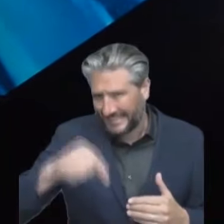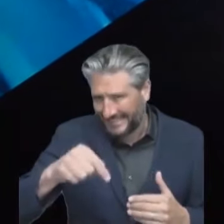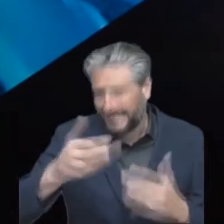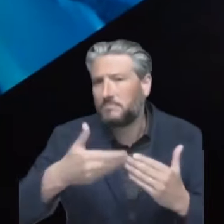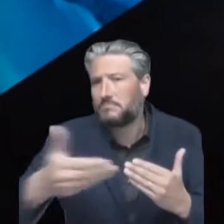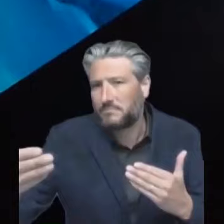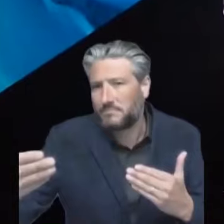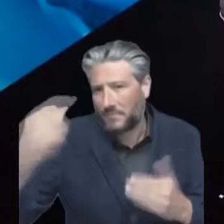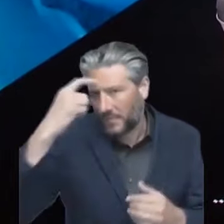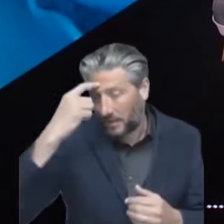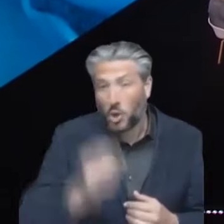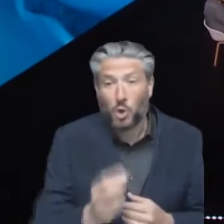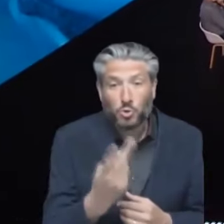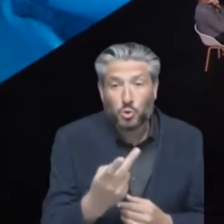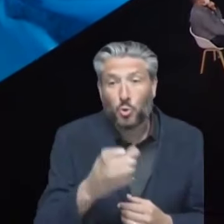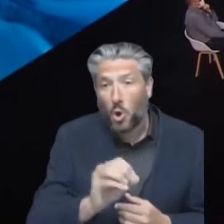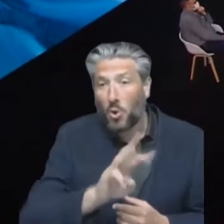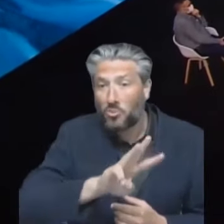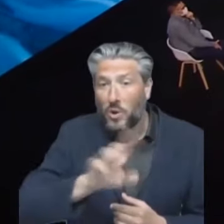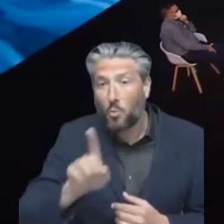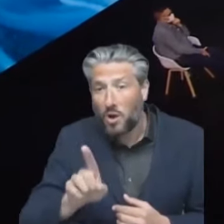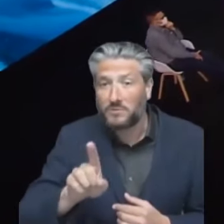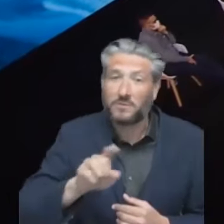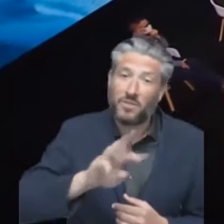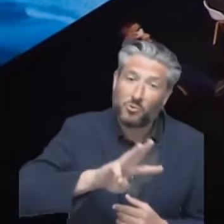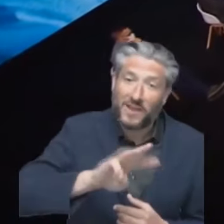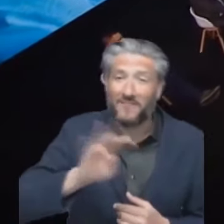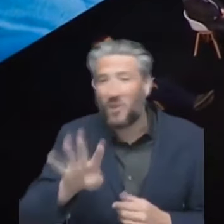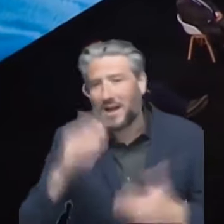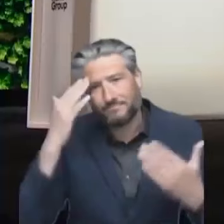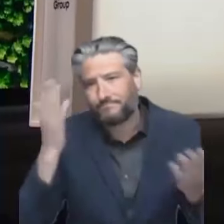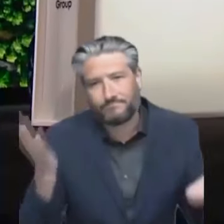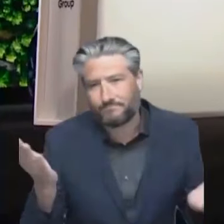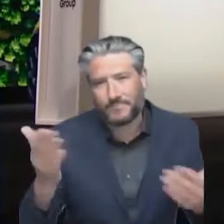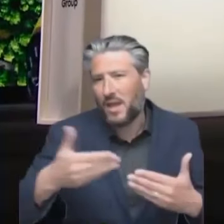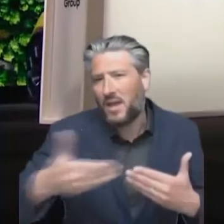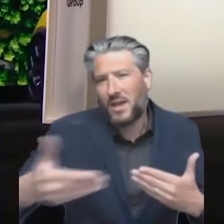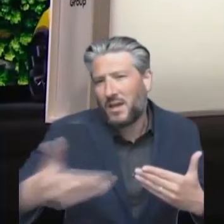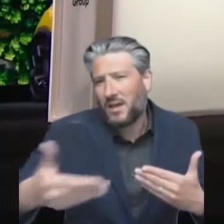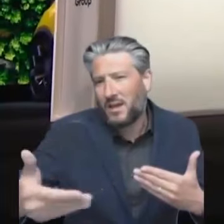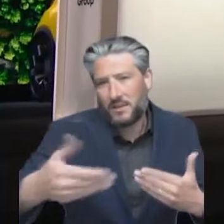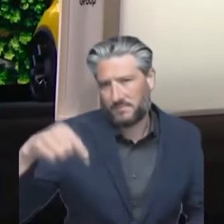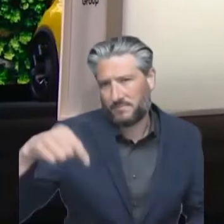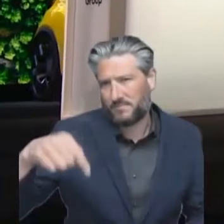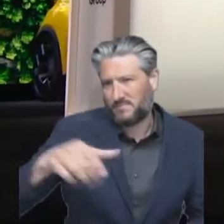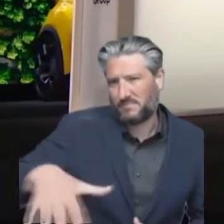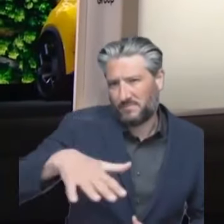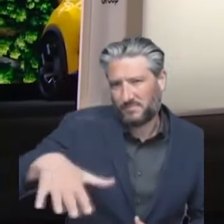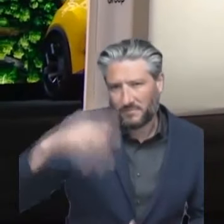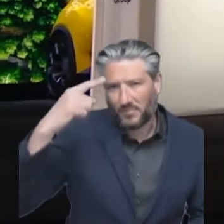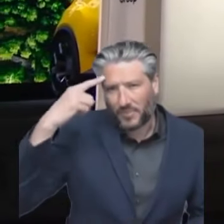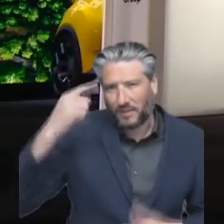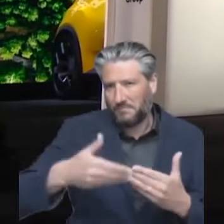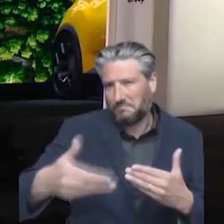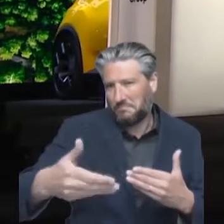exactly. We ourselves don't know. We haven't really defined our way forward, you know, from then